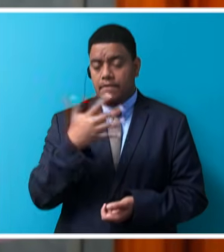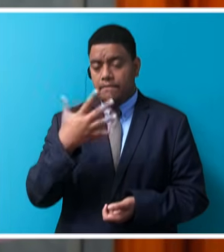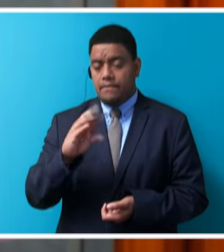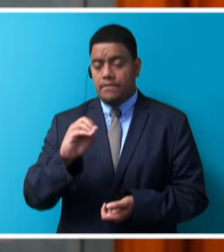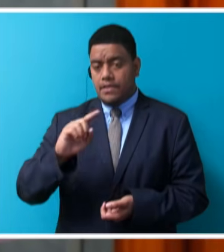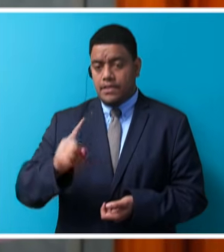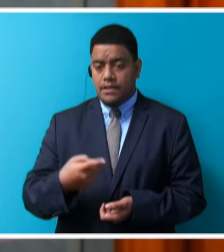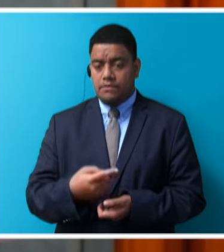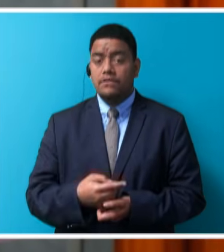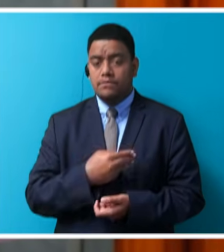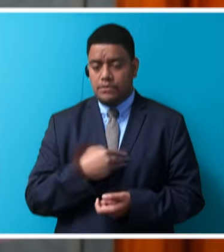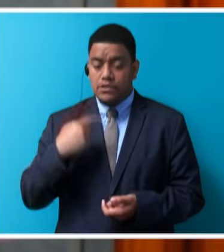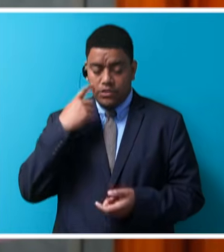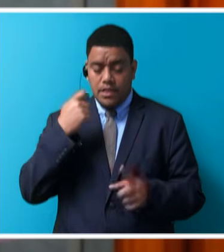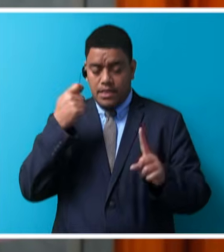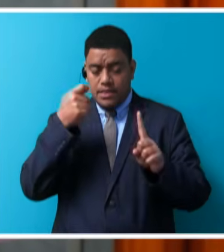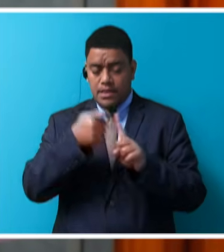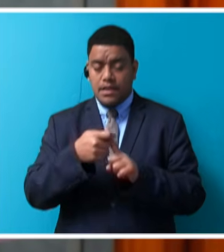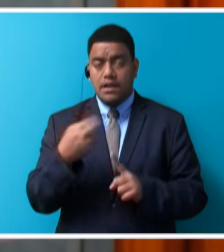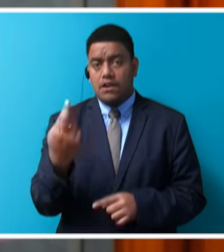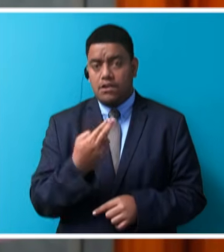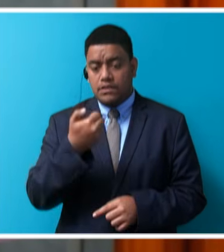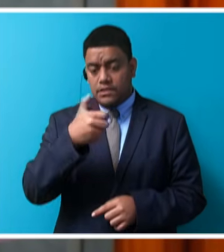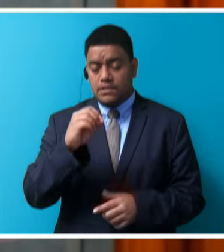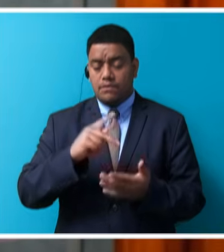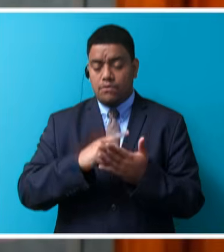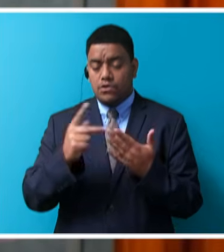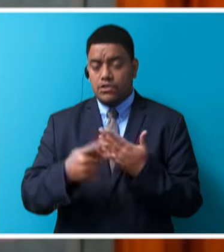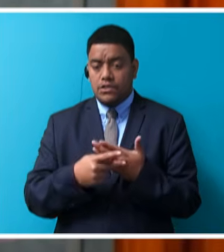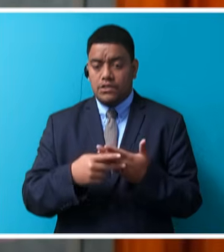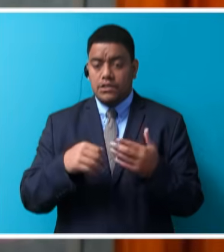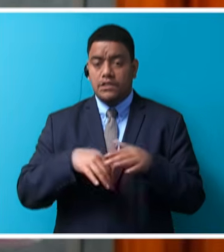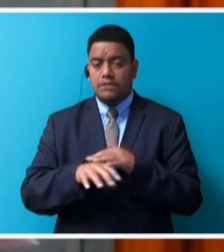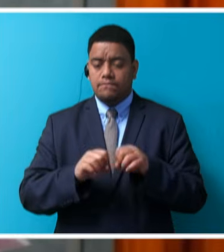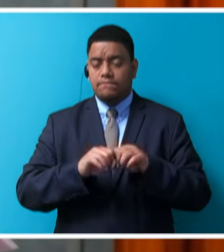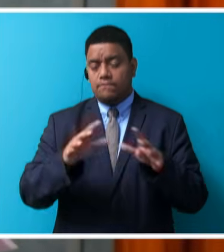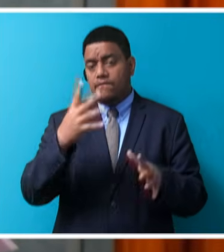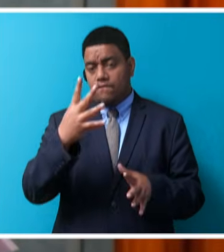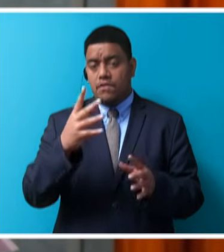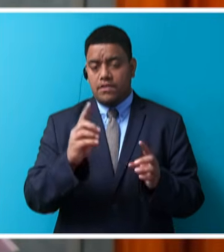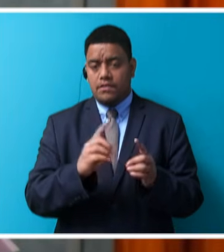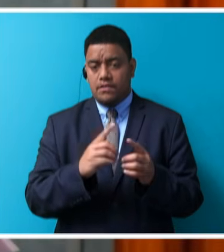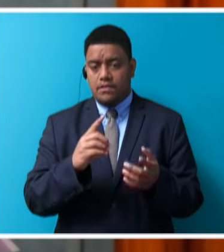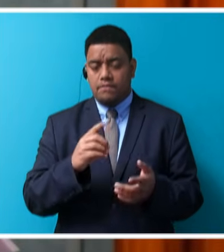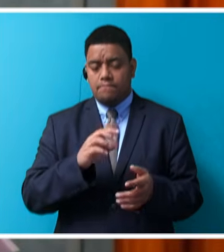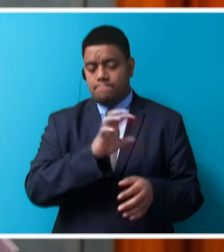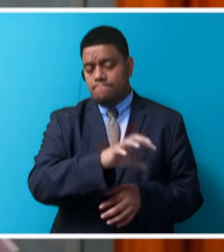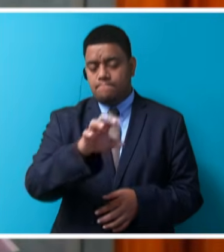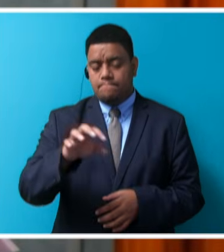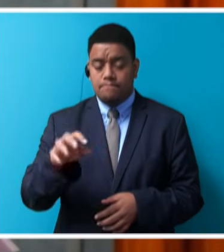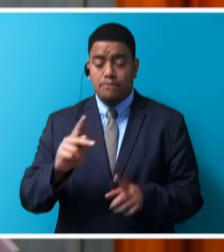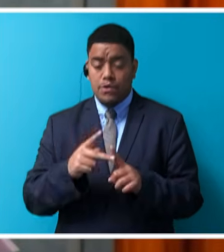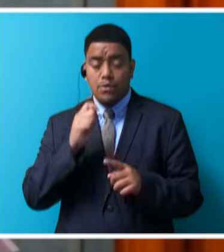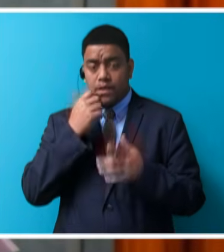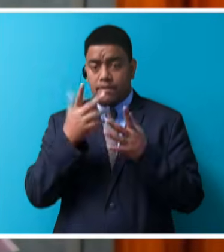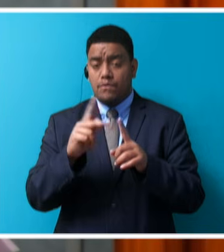$750,000. The ministry is targeting around 60 projects across the 4 divisions. Priority will be given to